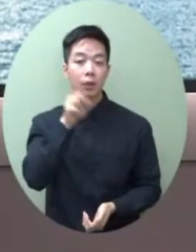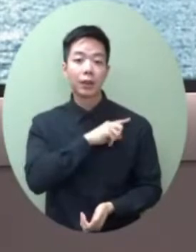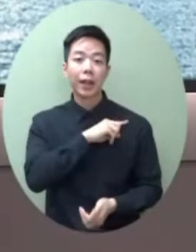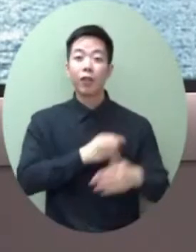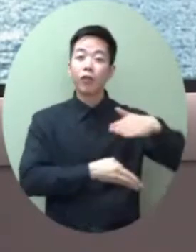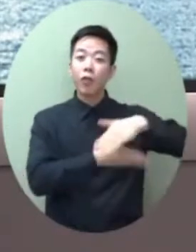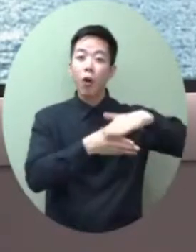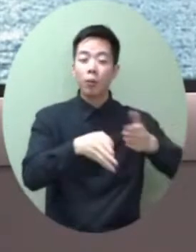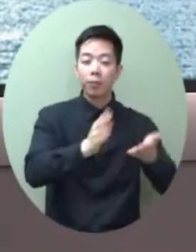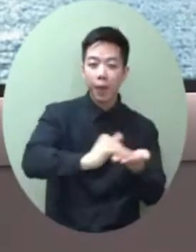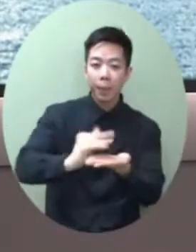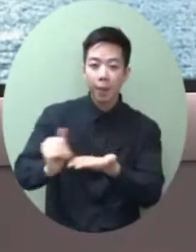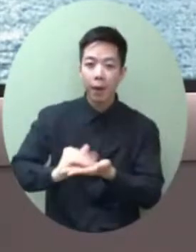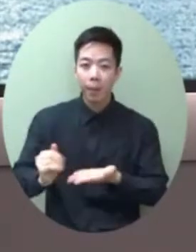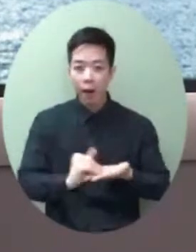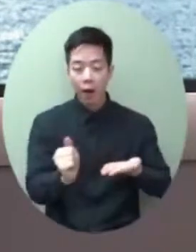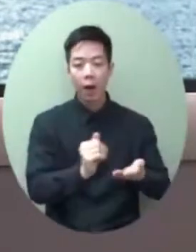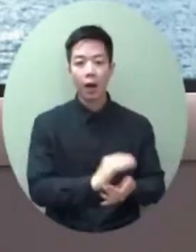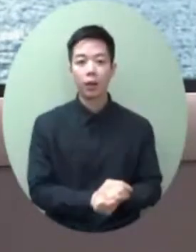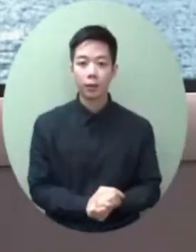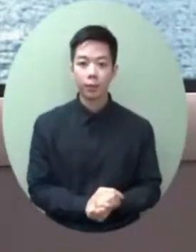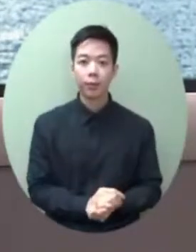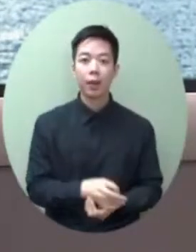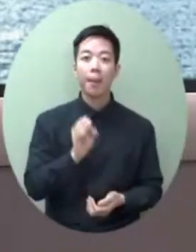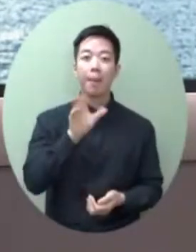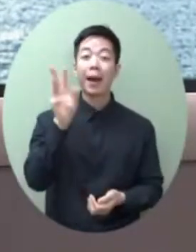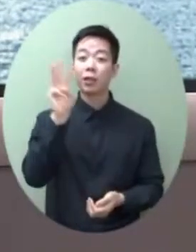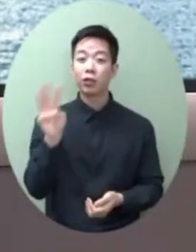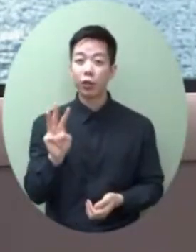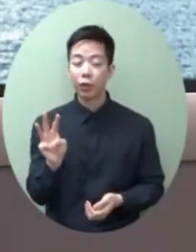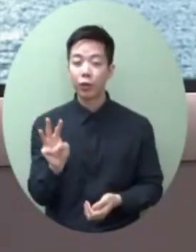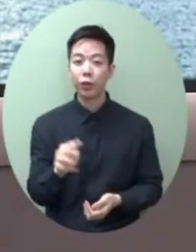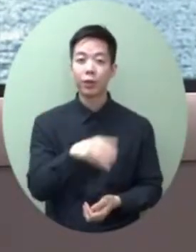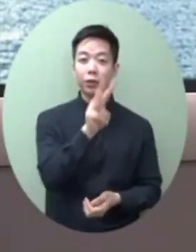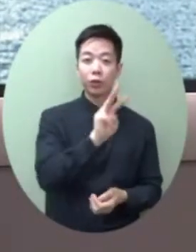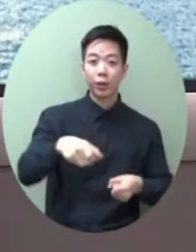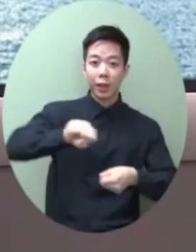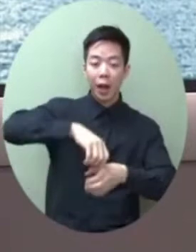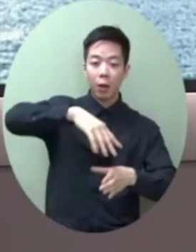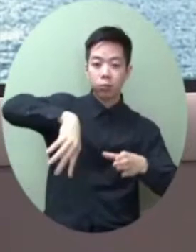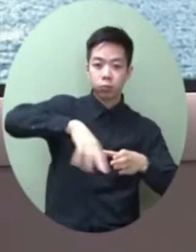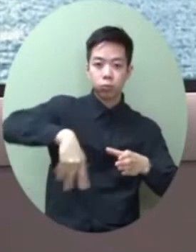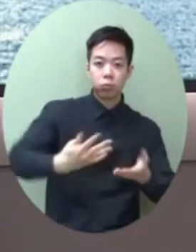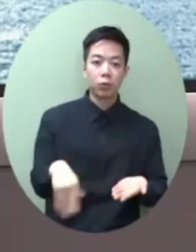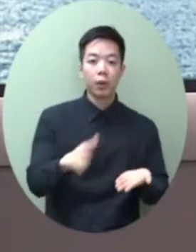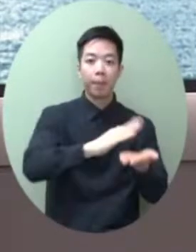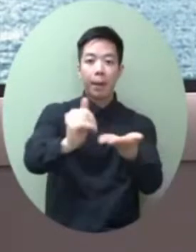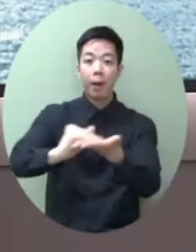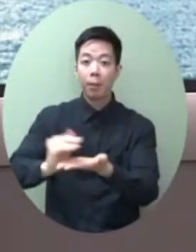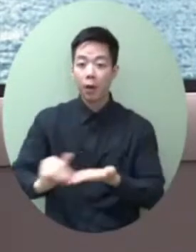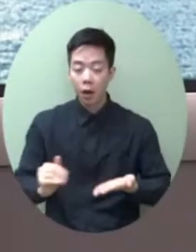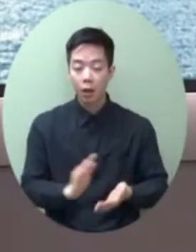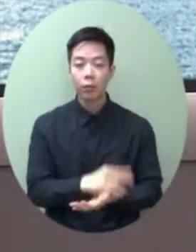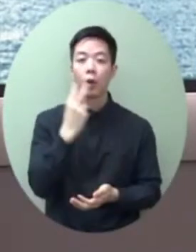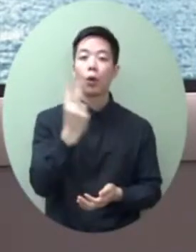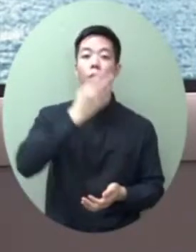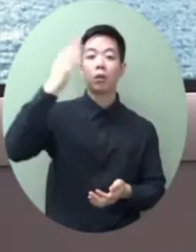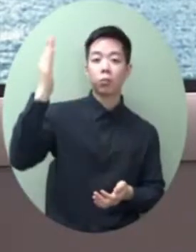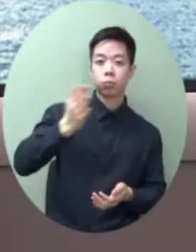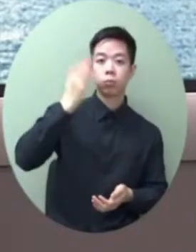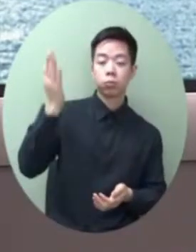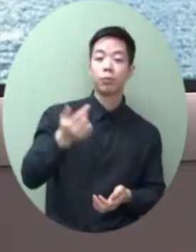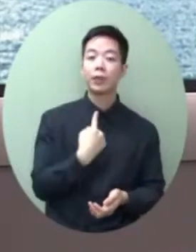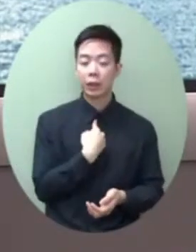should clean their room or house, a home every day, and using bleach, and also ensure good